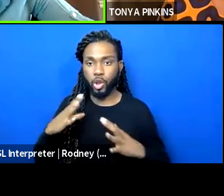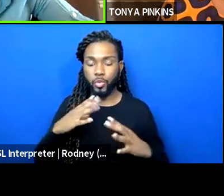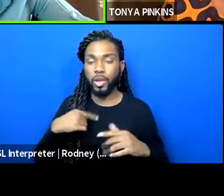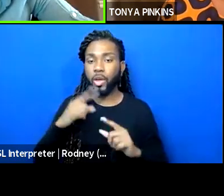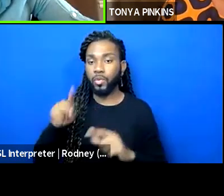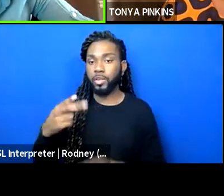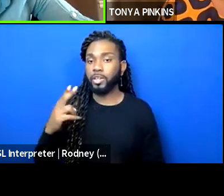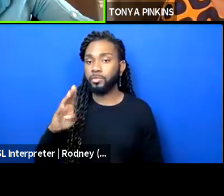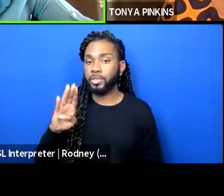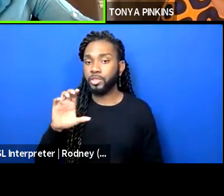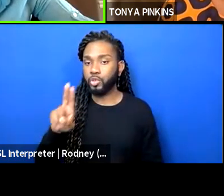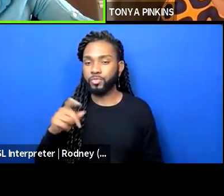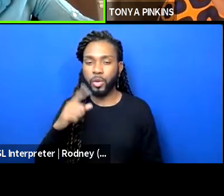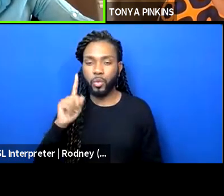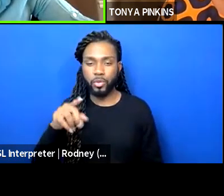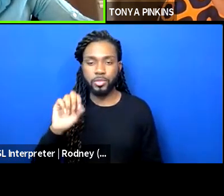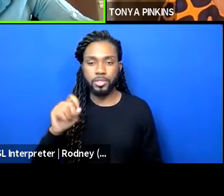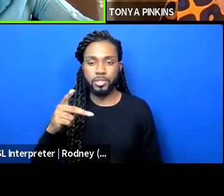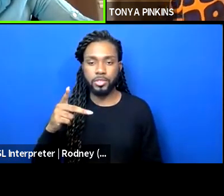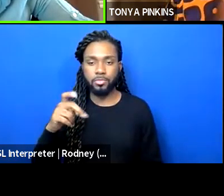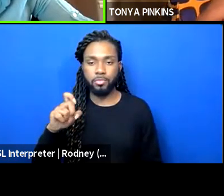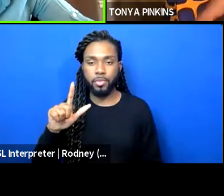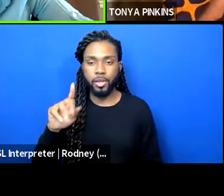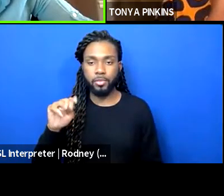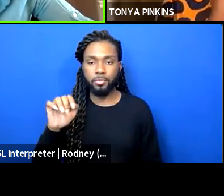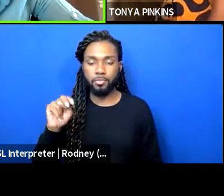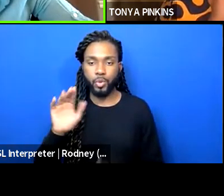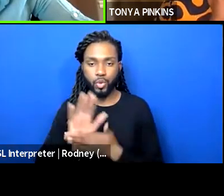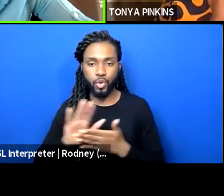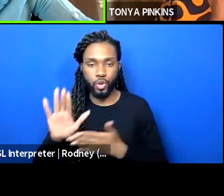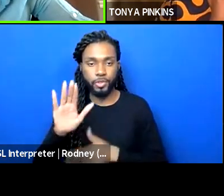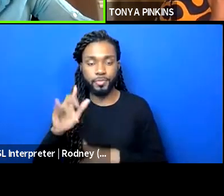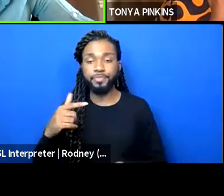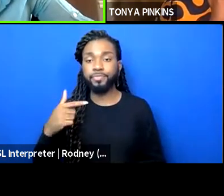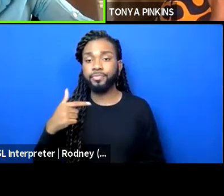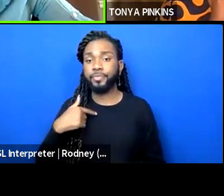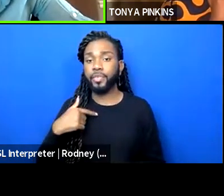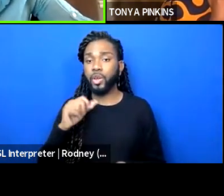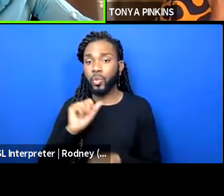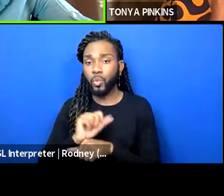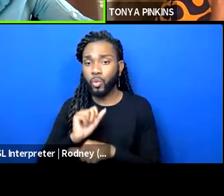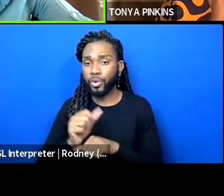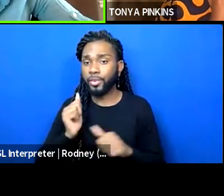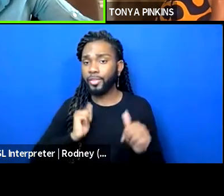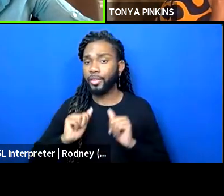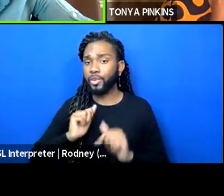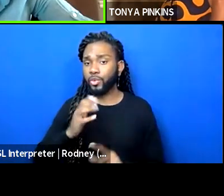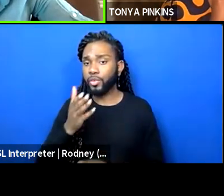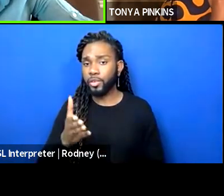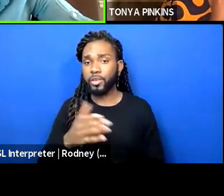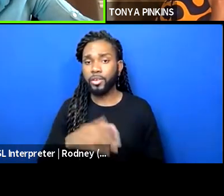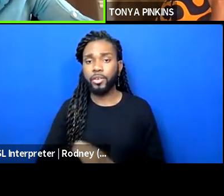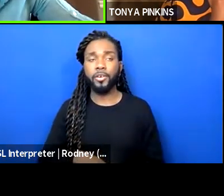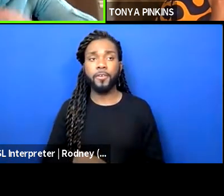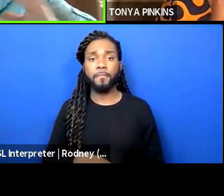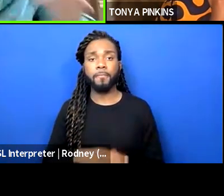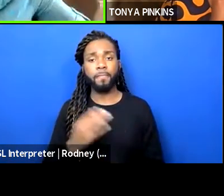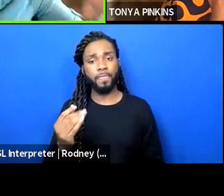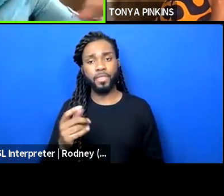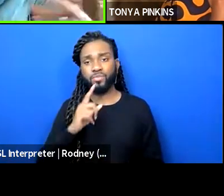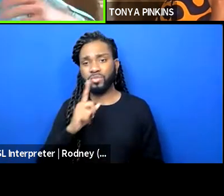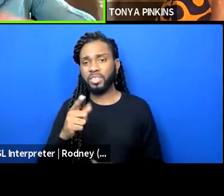went to Spelman College. I worked, you know, in theater there and really had